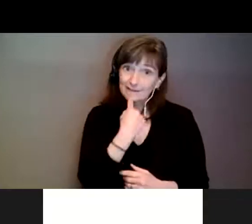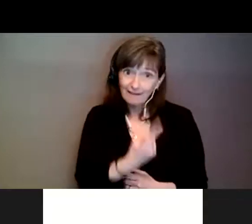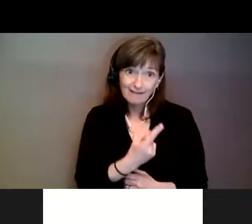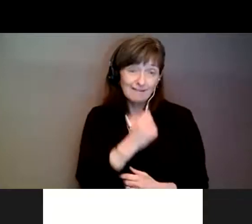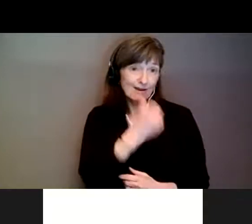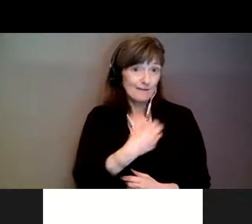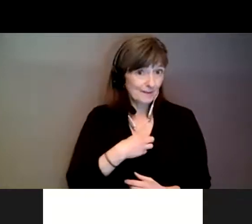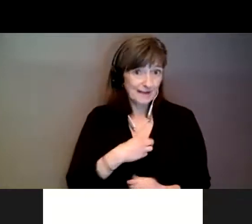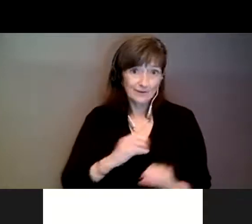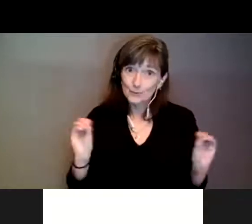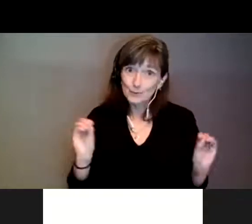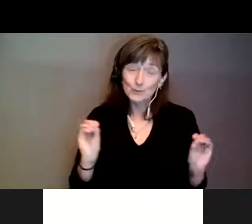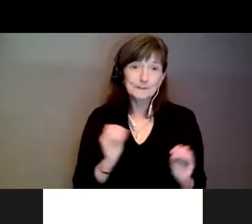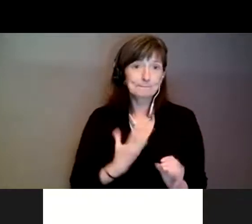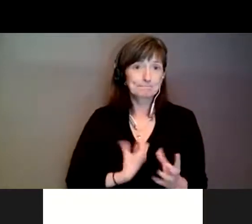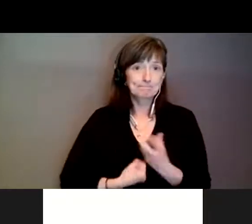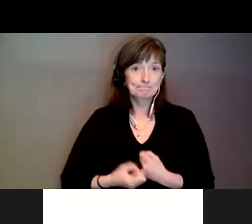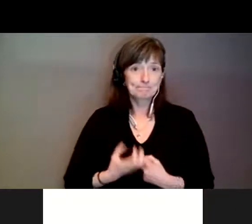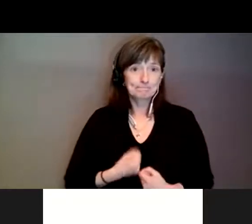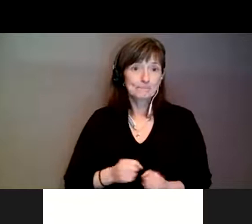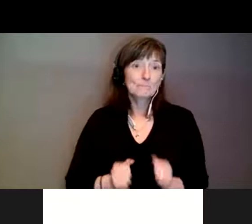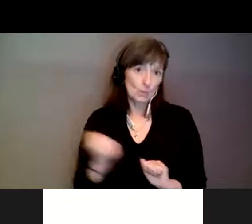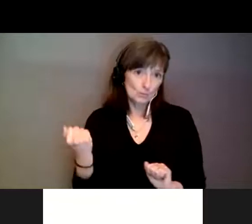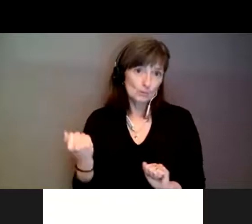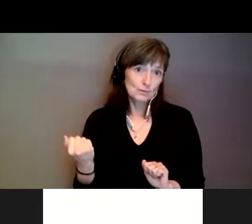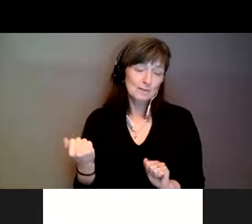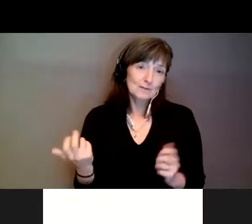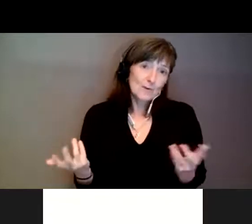So it was really clear that the work that we were